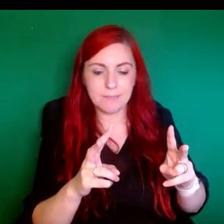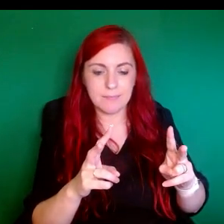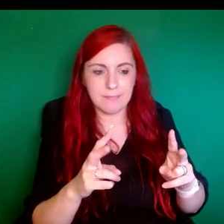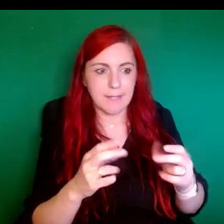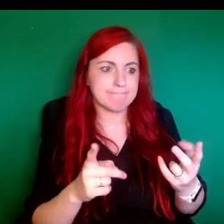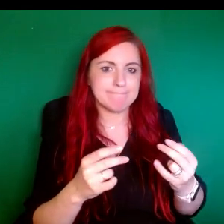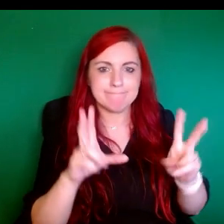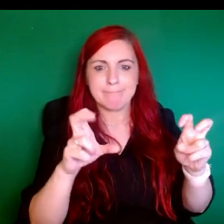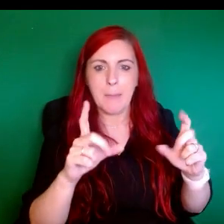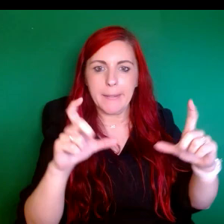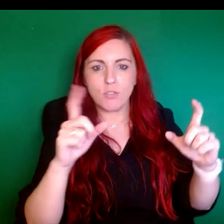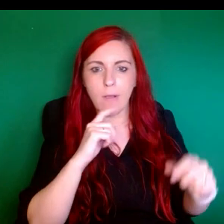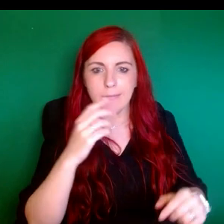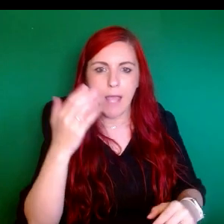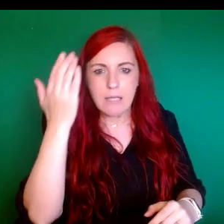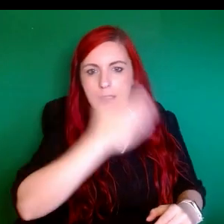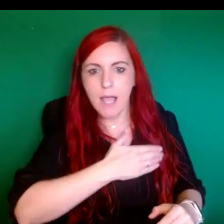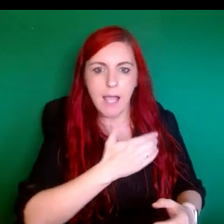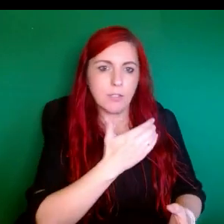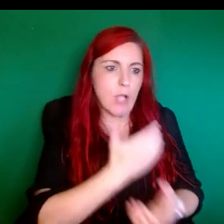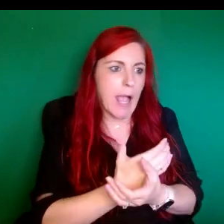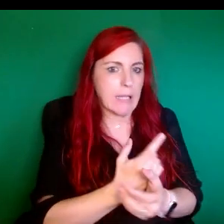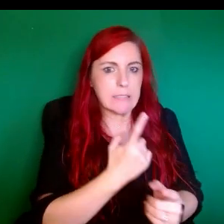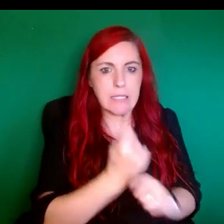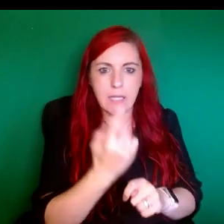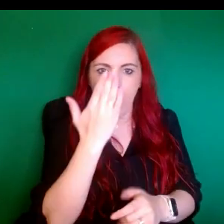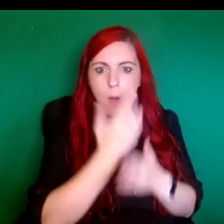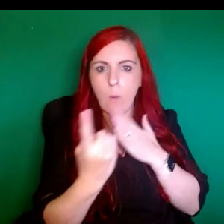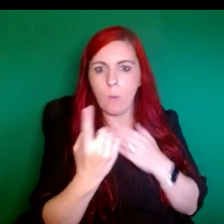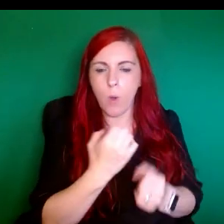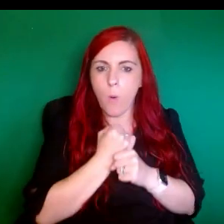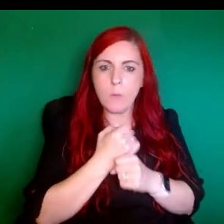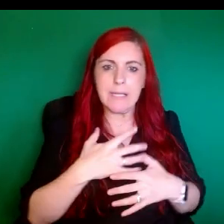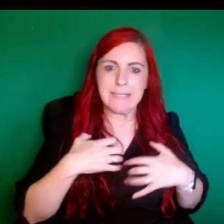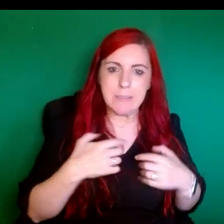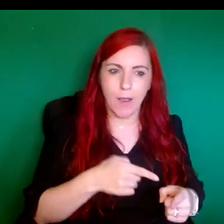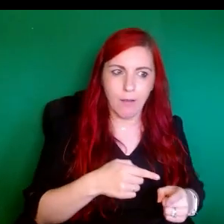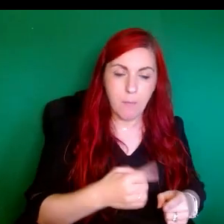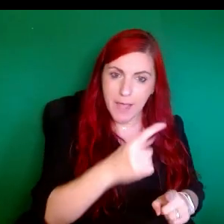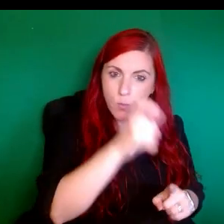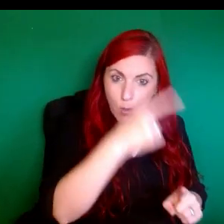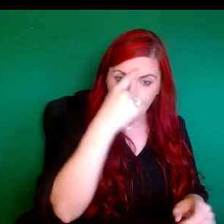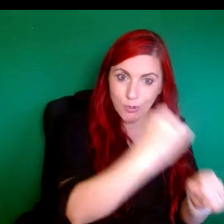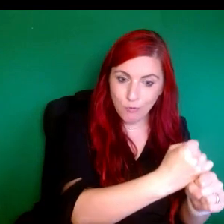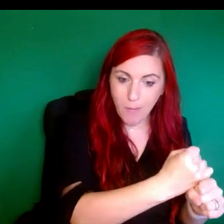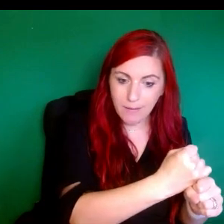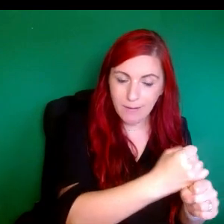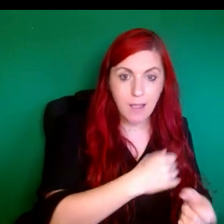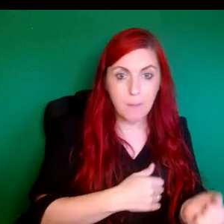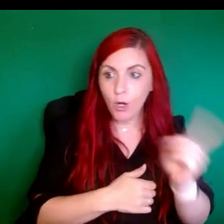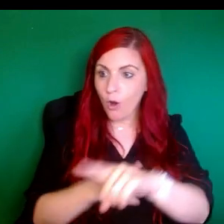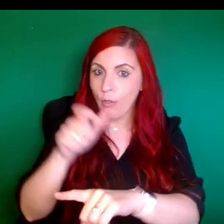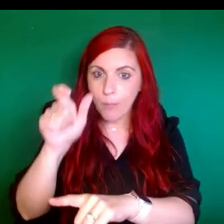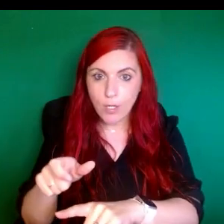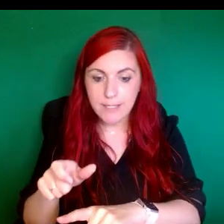those images that we can see of a sad child sitting there holding a teddy bear. That's one part of trauma.